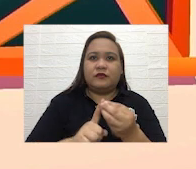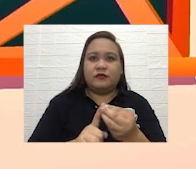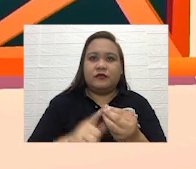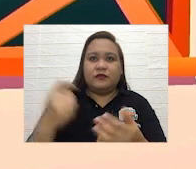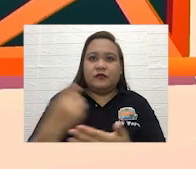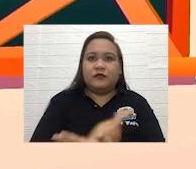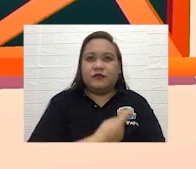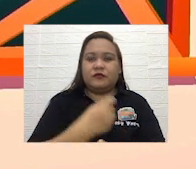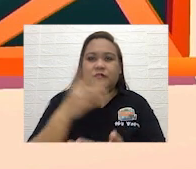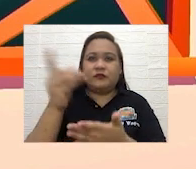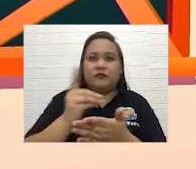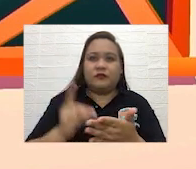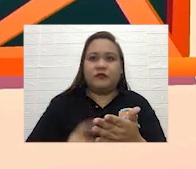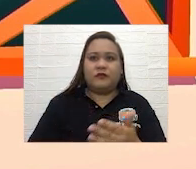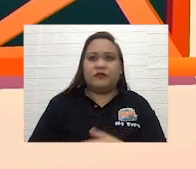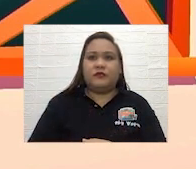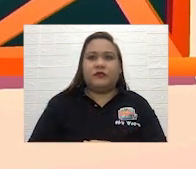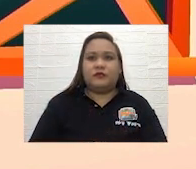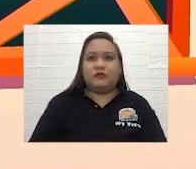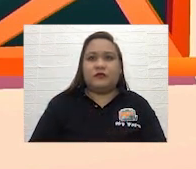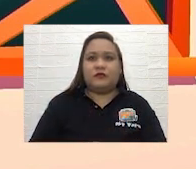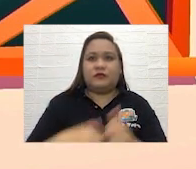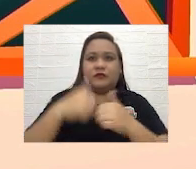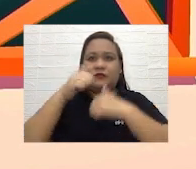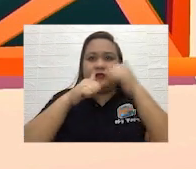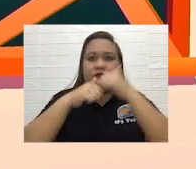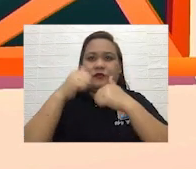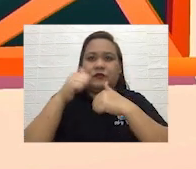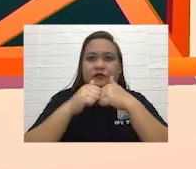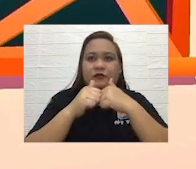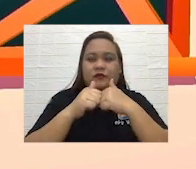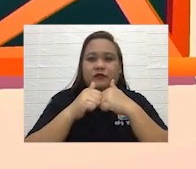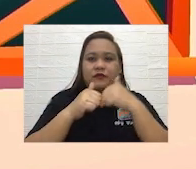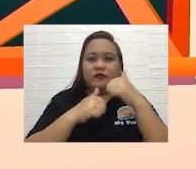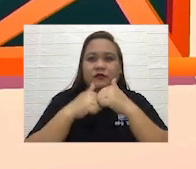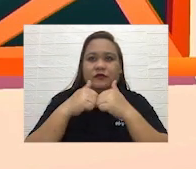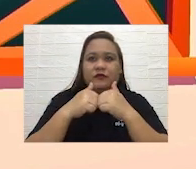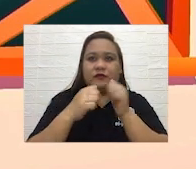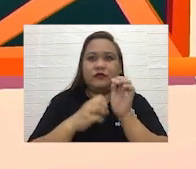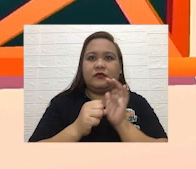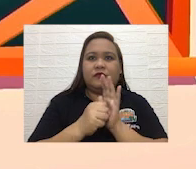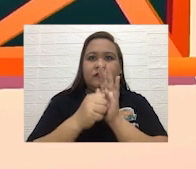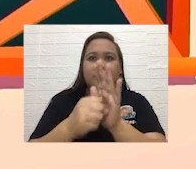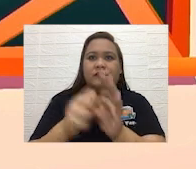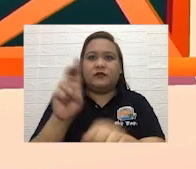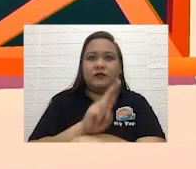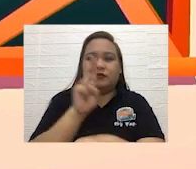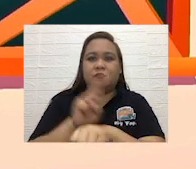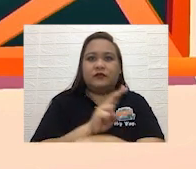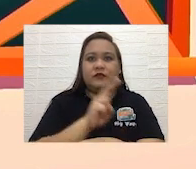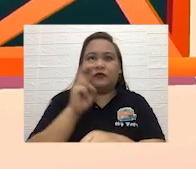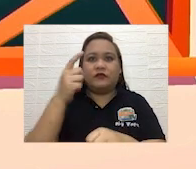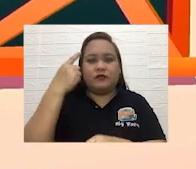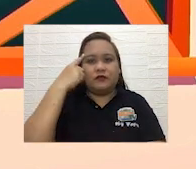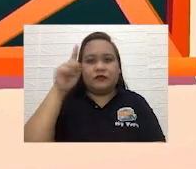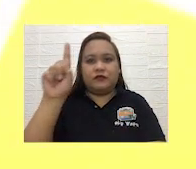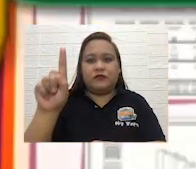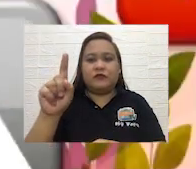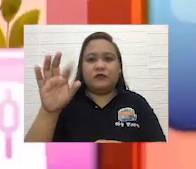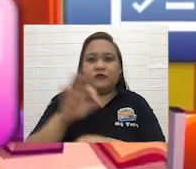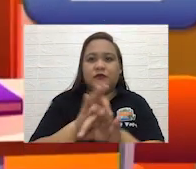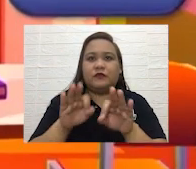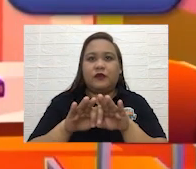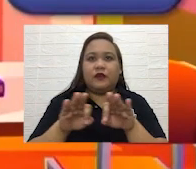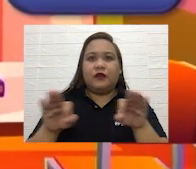grade 10. Our topic will be architectural symbols used in floor planning. Are you ready,